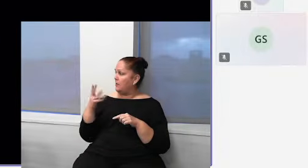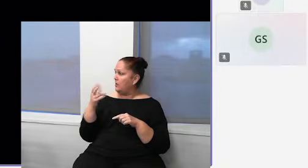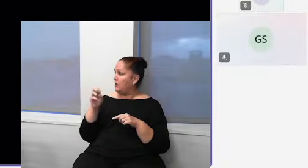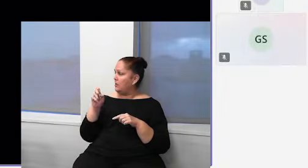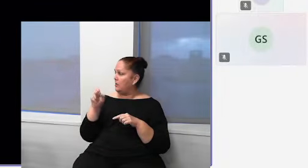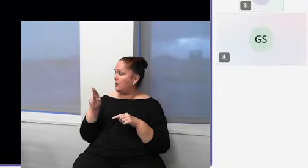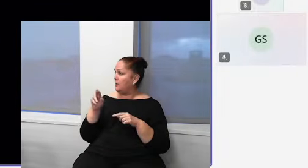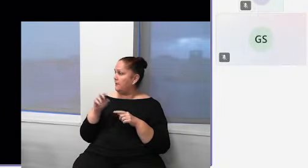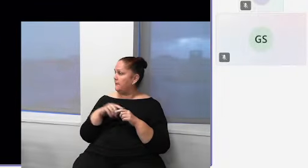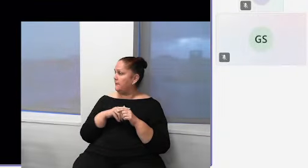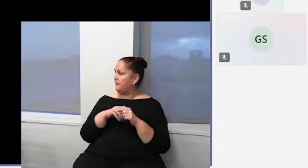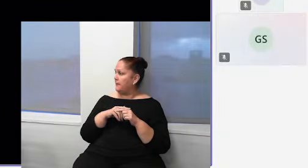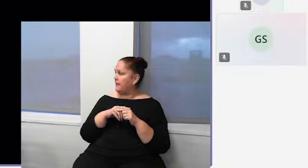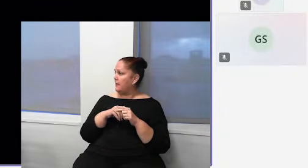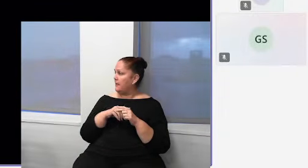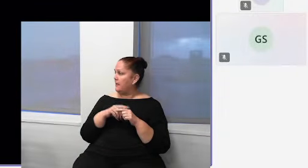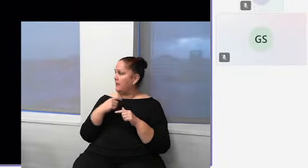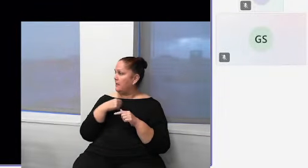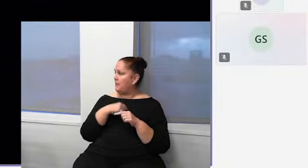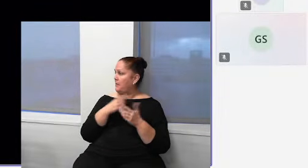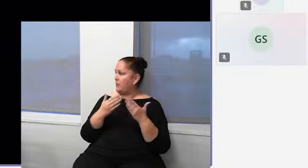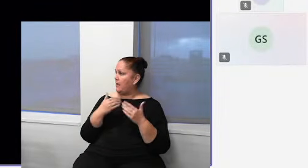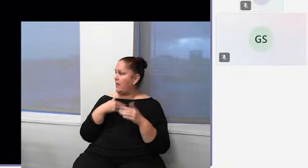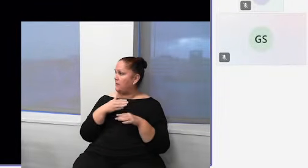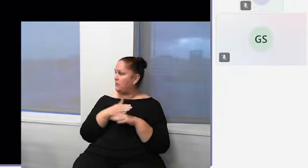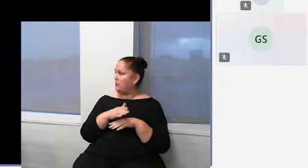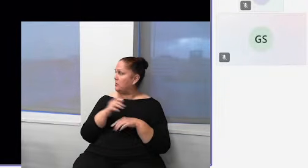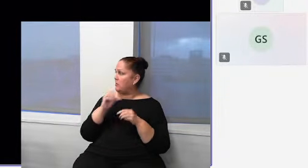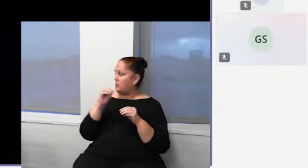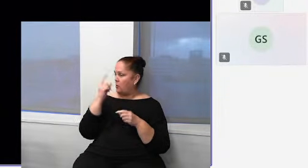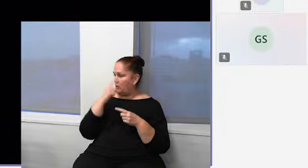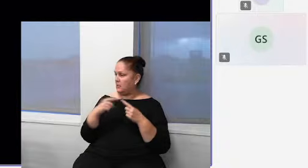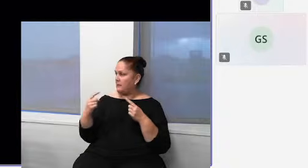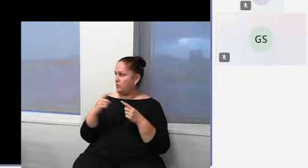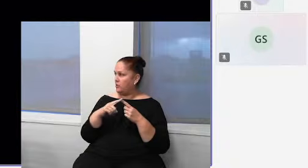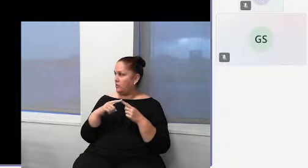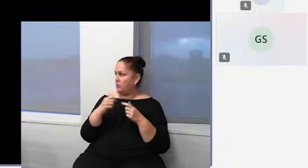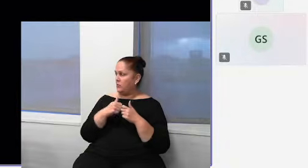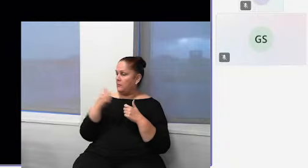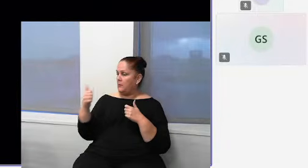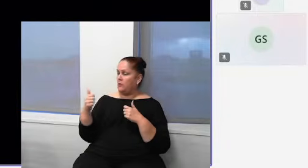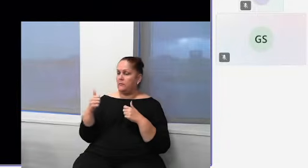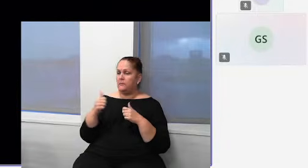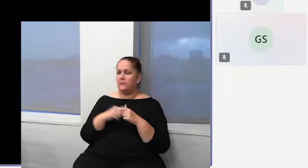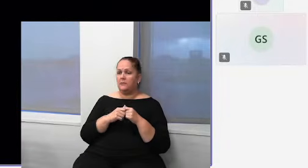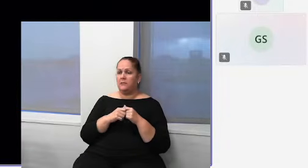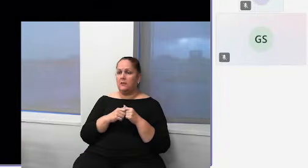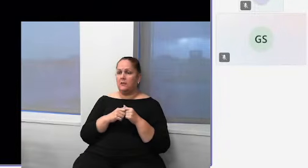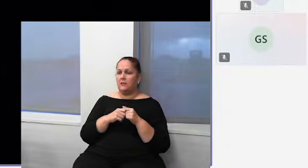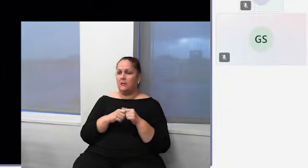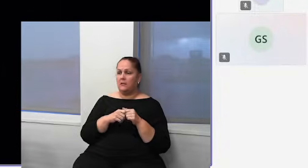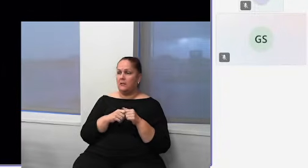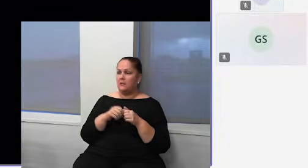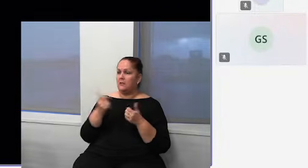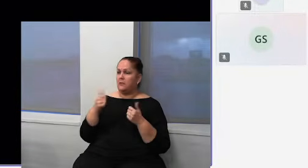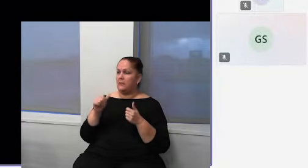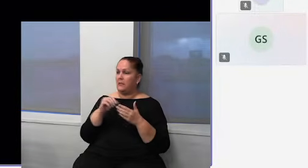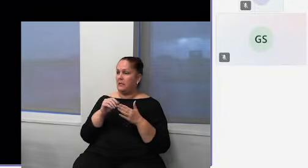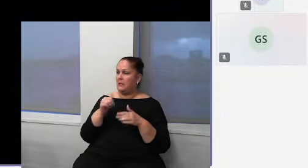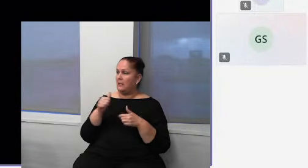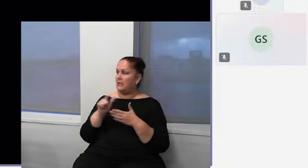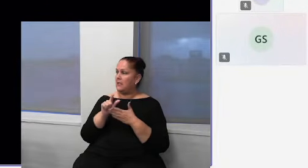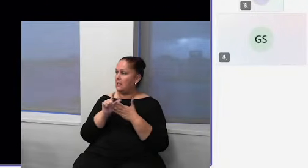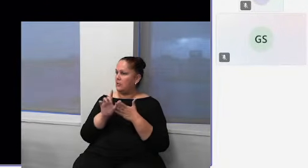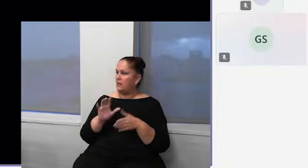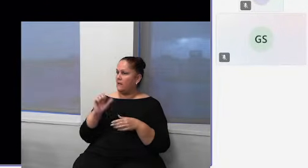of the bondholders, William Natpany from Cadwallader, we may have some cross, but we have no objection to the request. All right. Well, somebody could take a